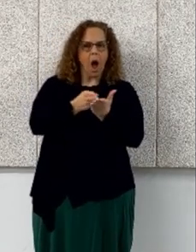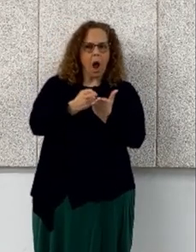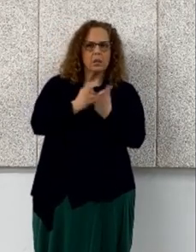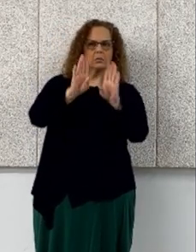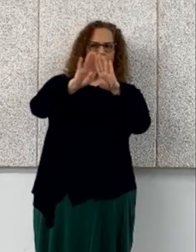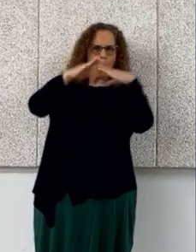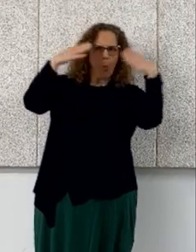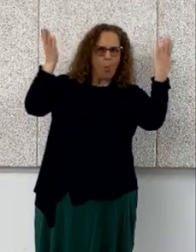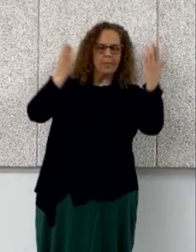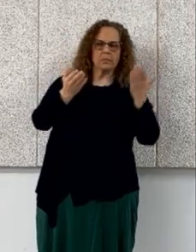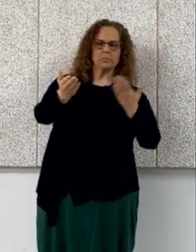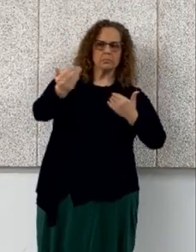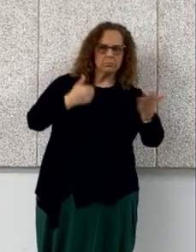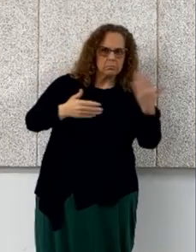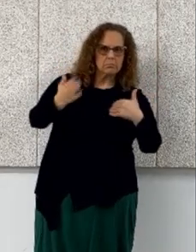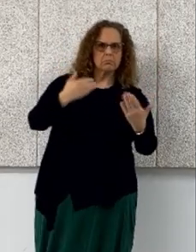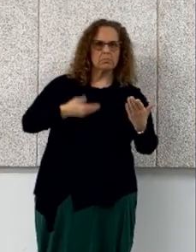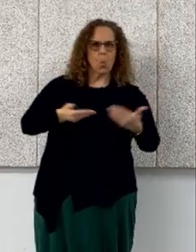ideas and welcoming them.